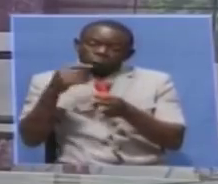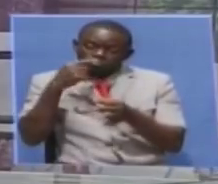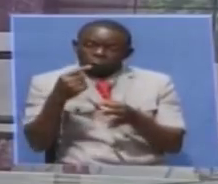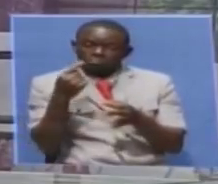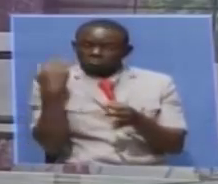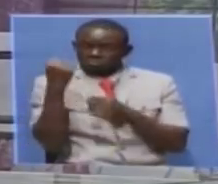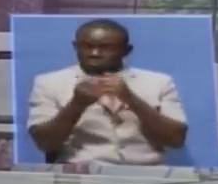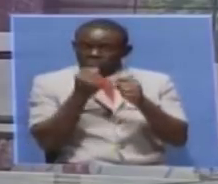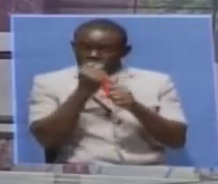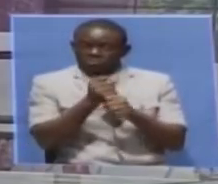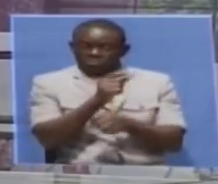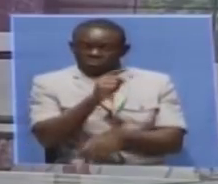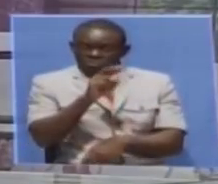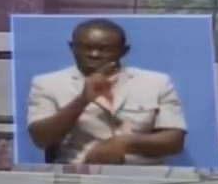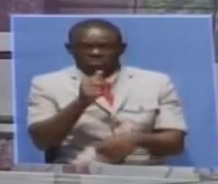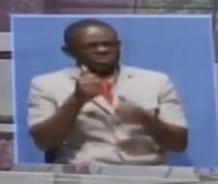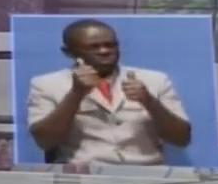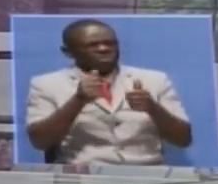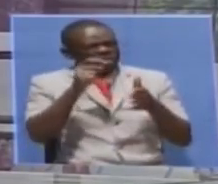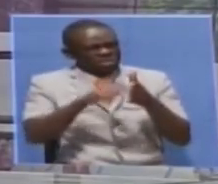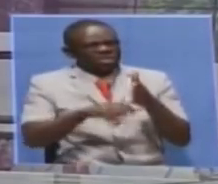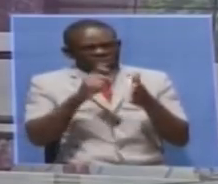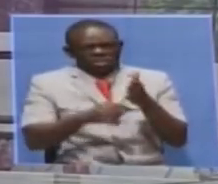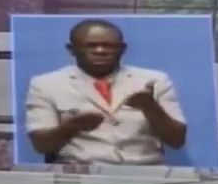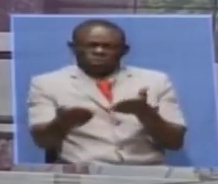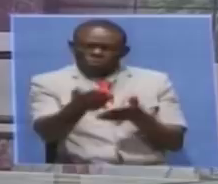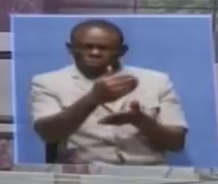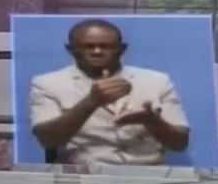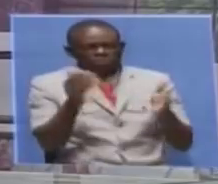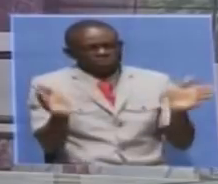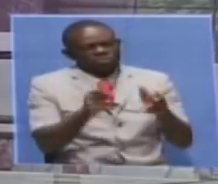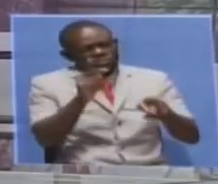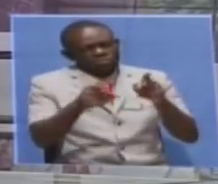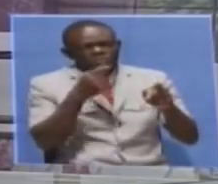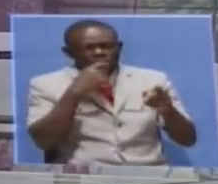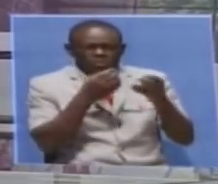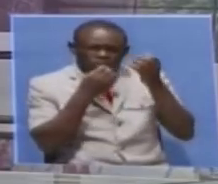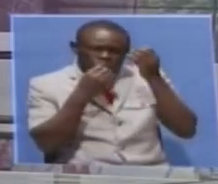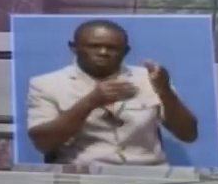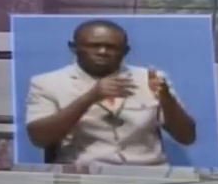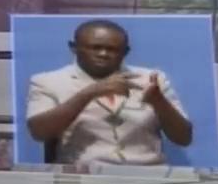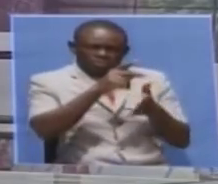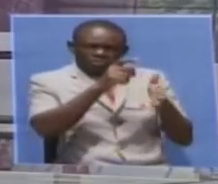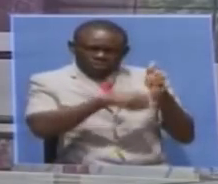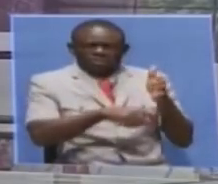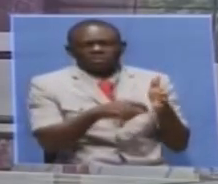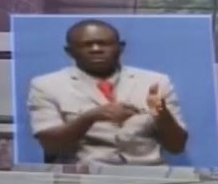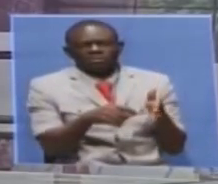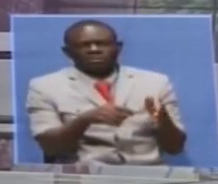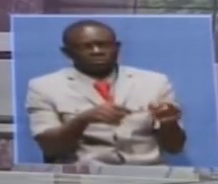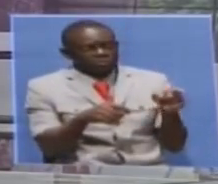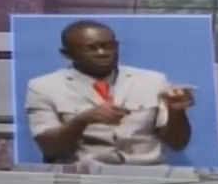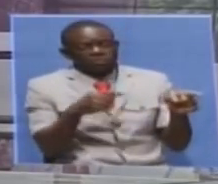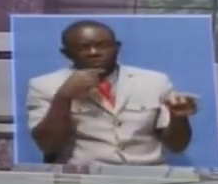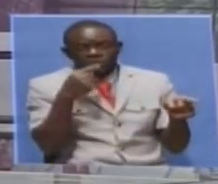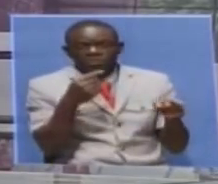heightened engagements with taxpayers to ensure voluntarily compliance. She said, in addition, the relative improvement in